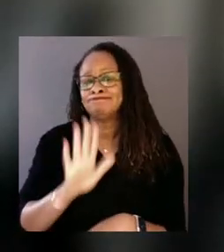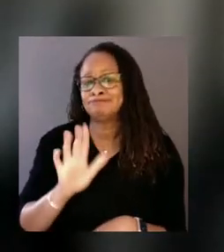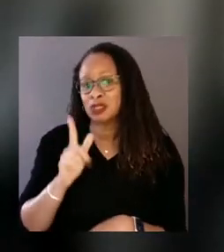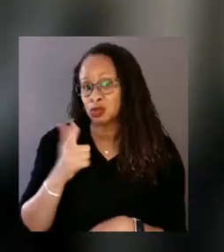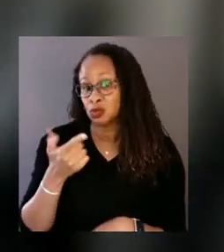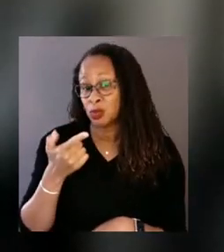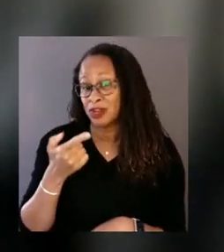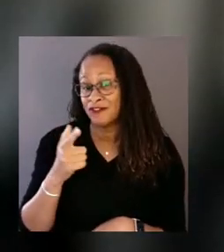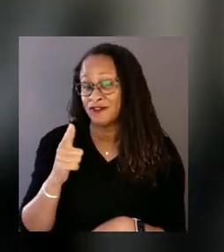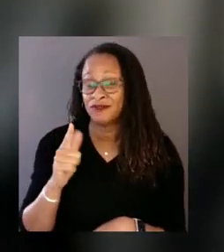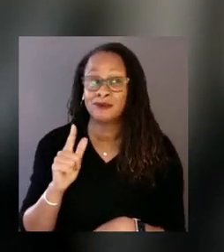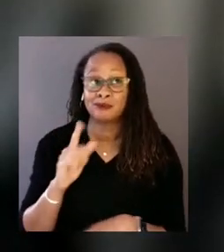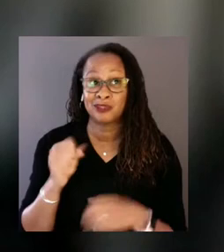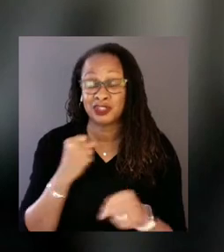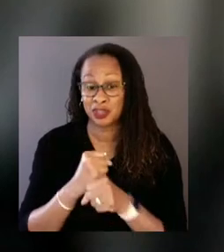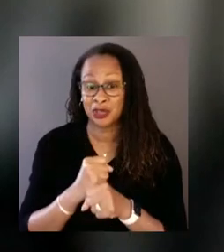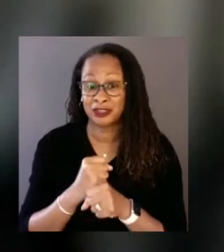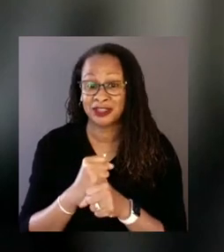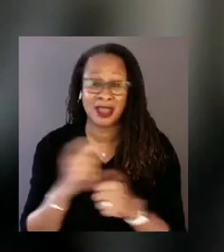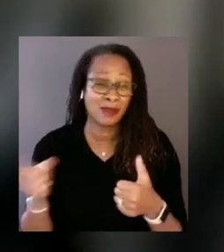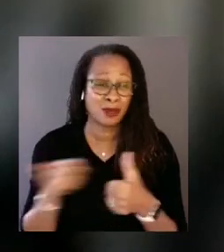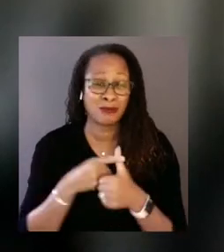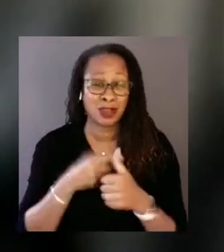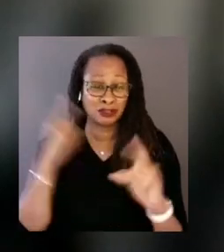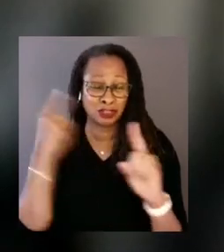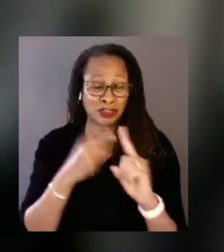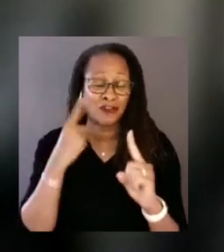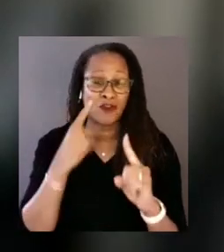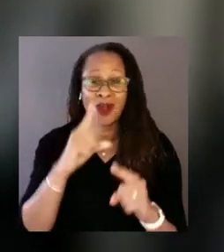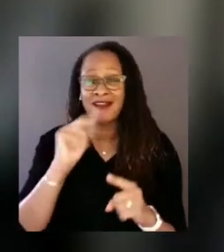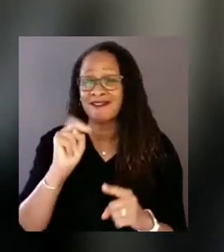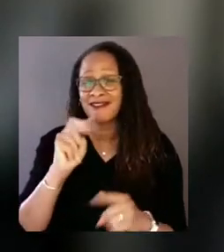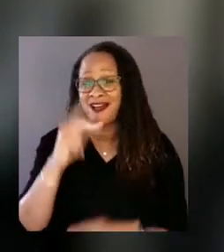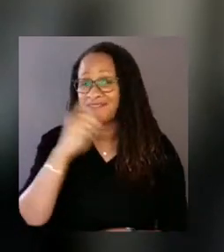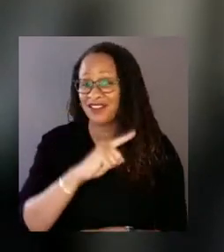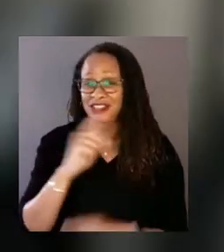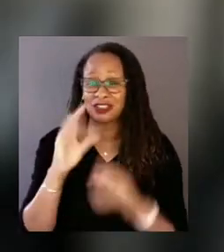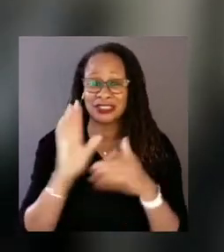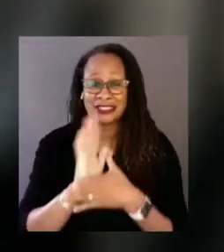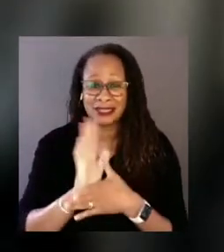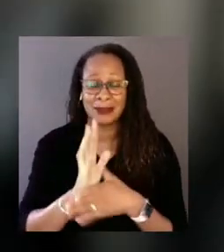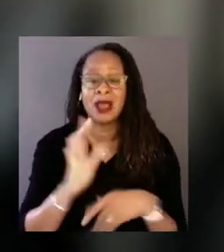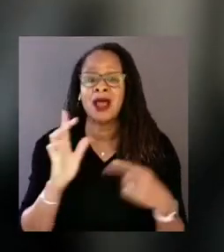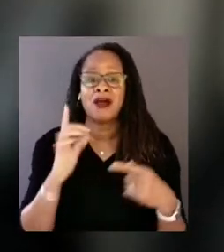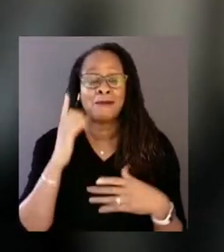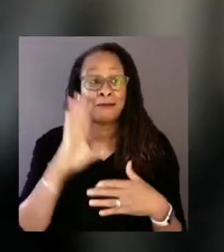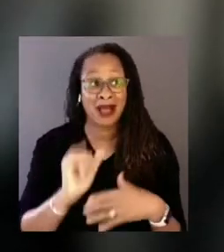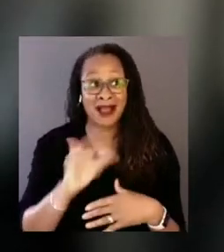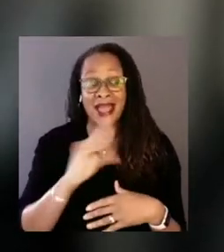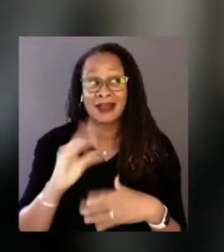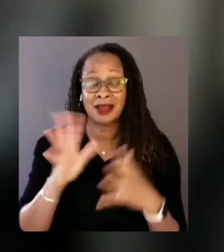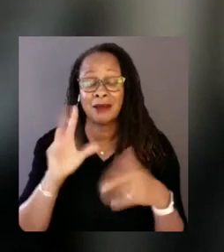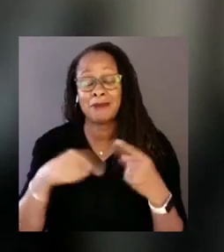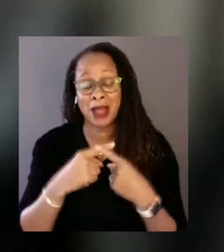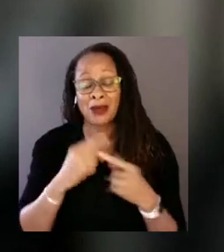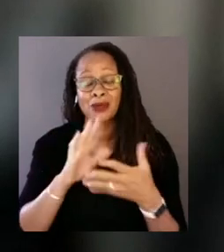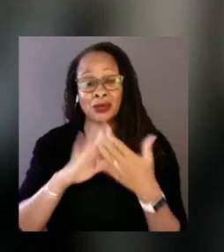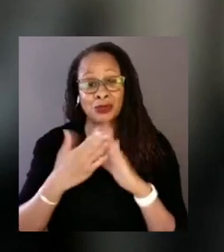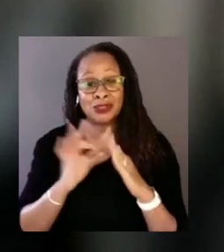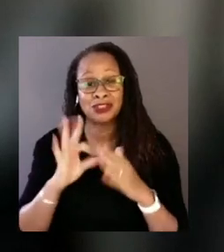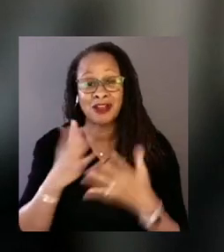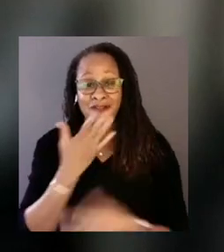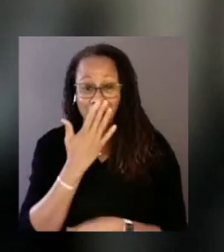premier destination for nonfiction cinema by and about communities of color. Firelight produces documentary